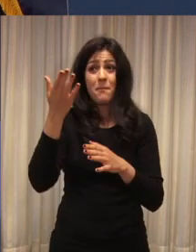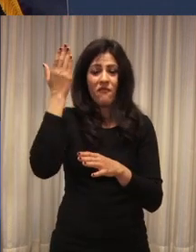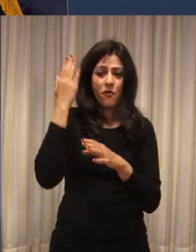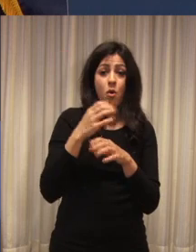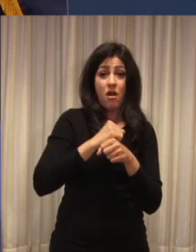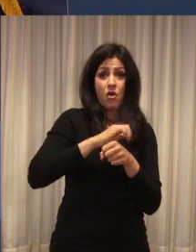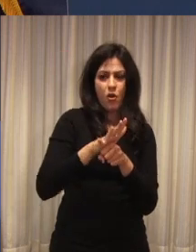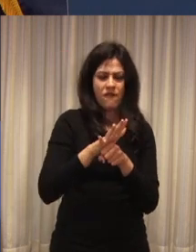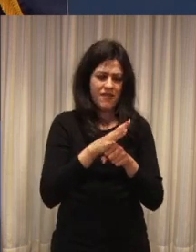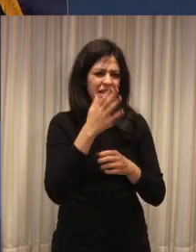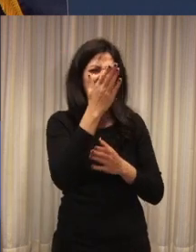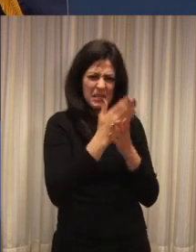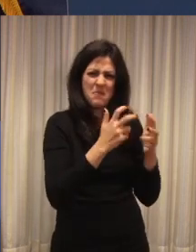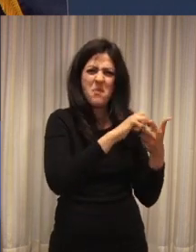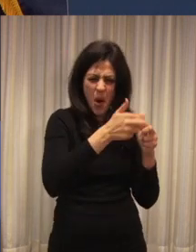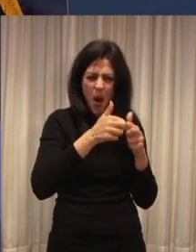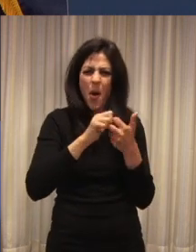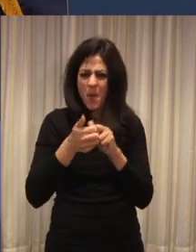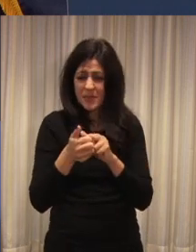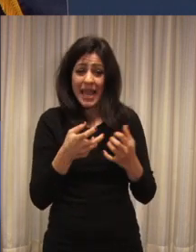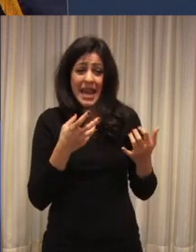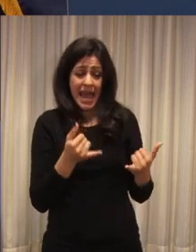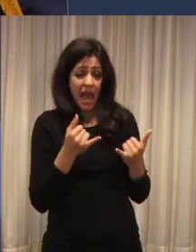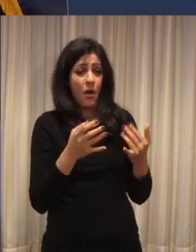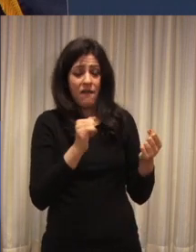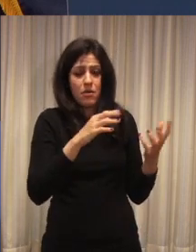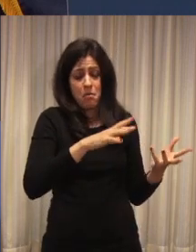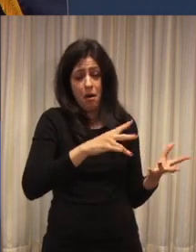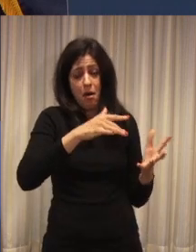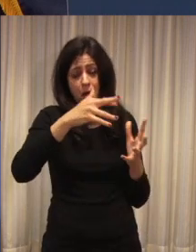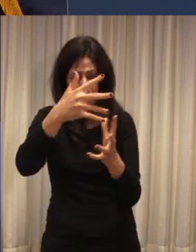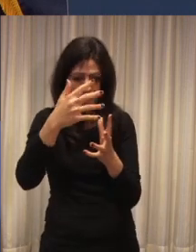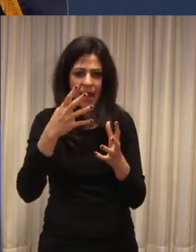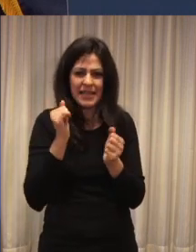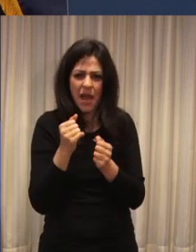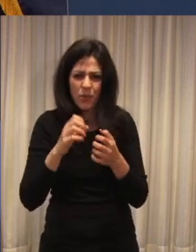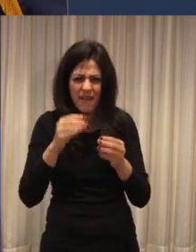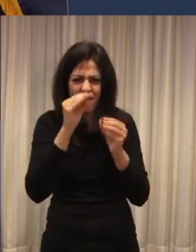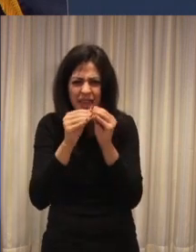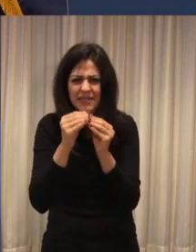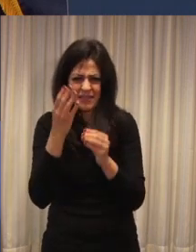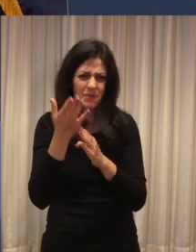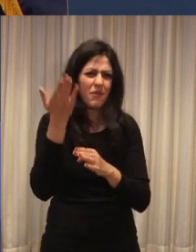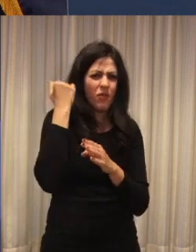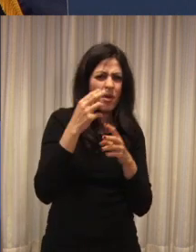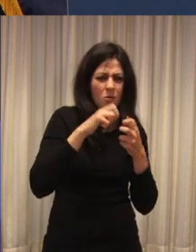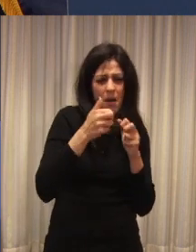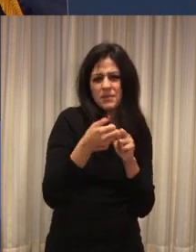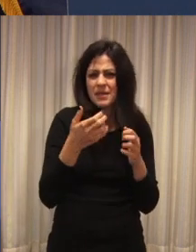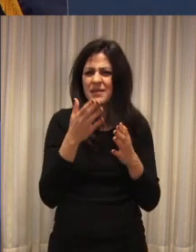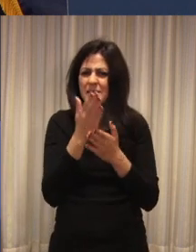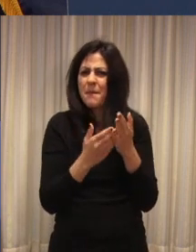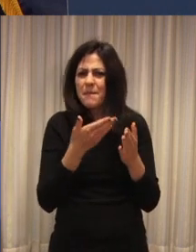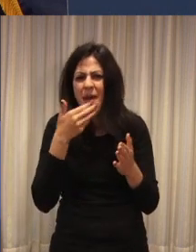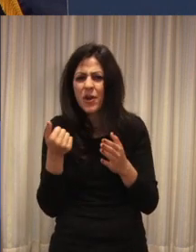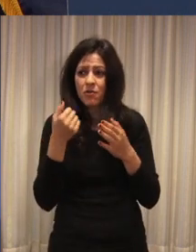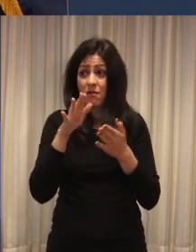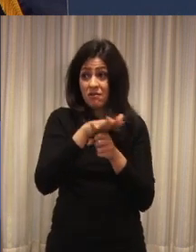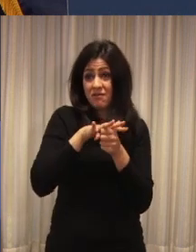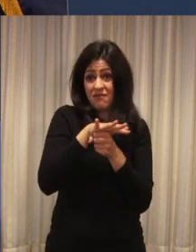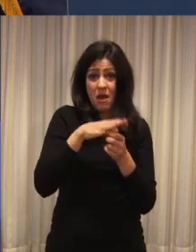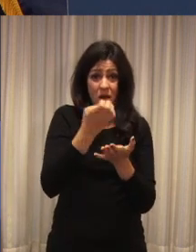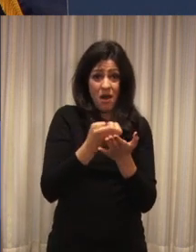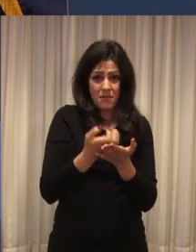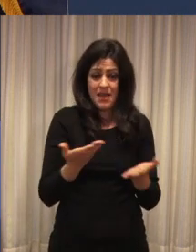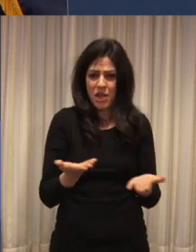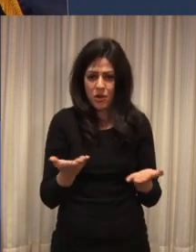pre-COVID and actually emerge with a better, more equitable, more just, and hopefully more productive local economy here,